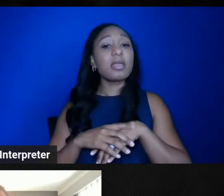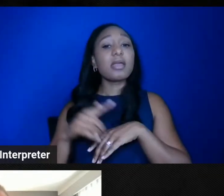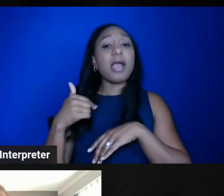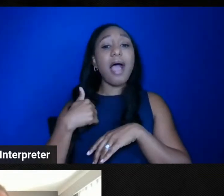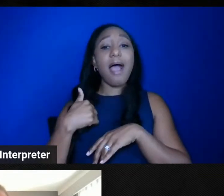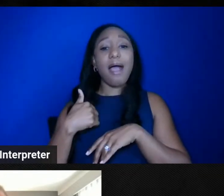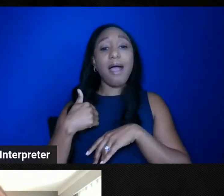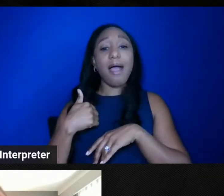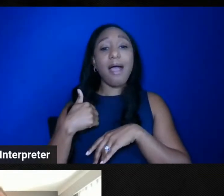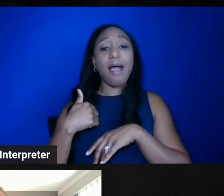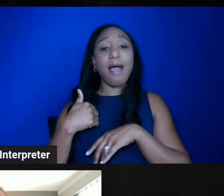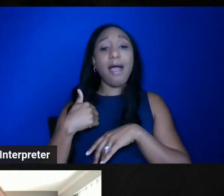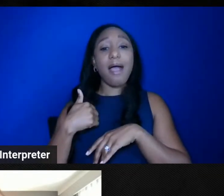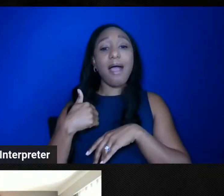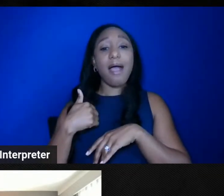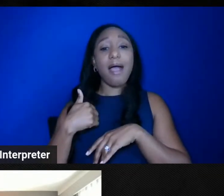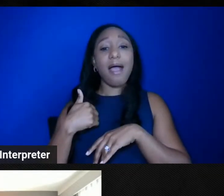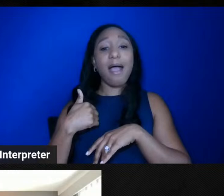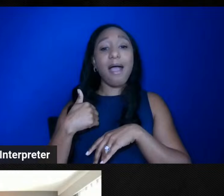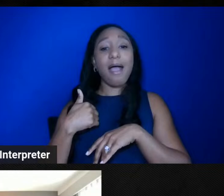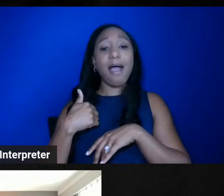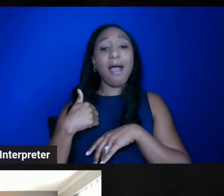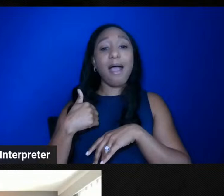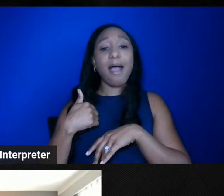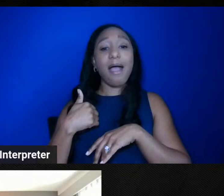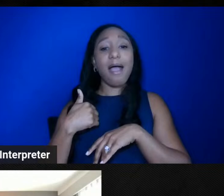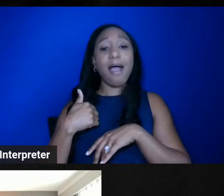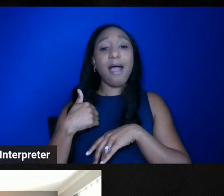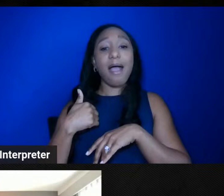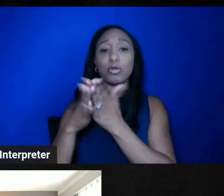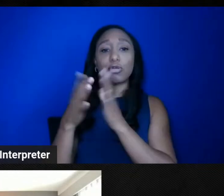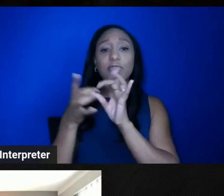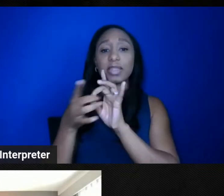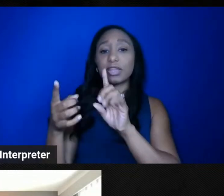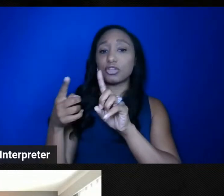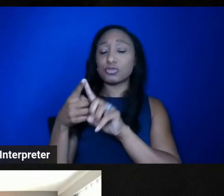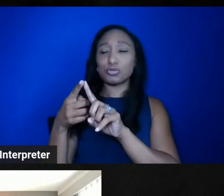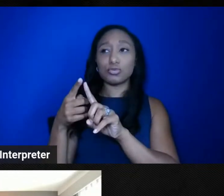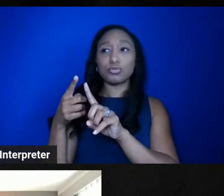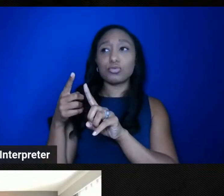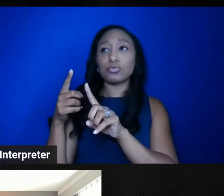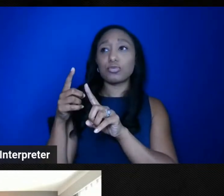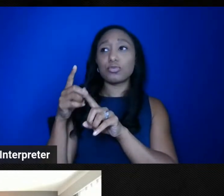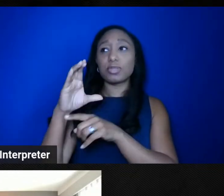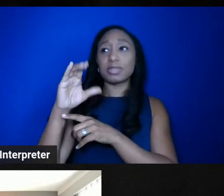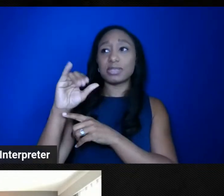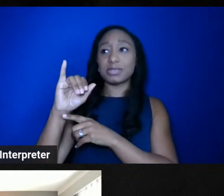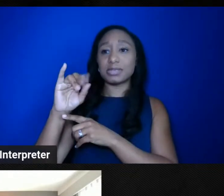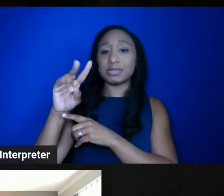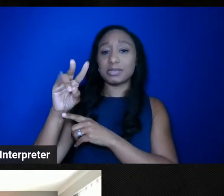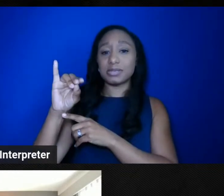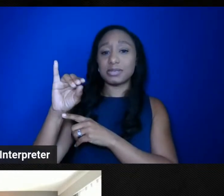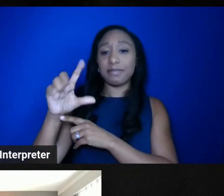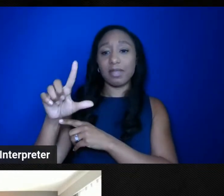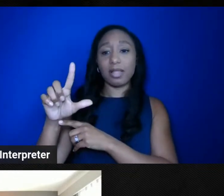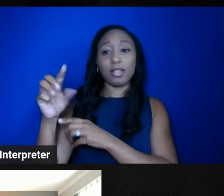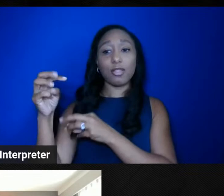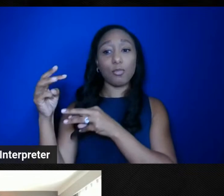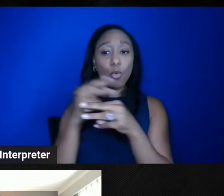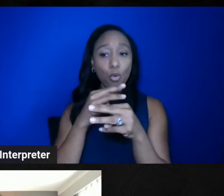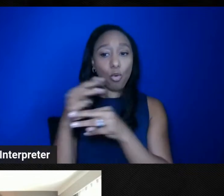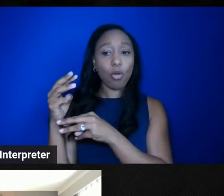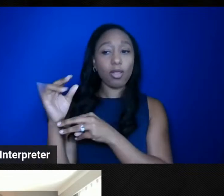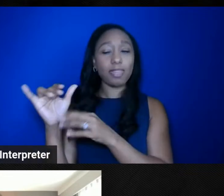in American history between the Revolution and the Civil War, a very dark book, as you can probably imagine. As